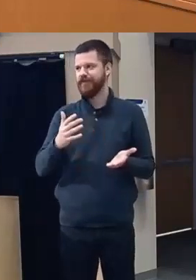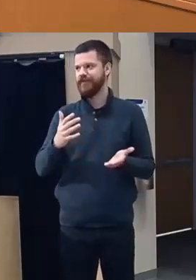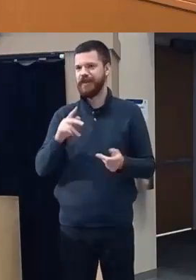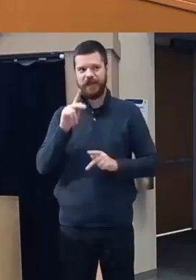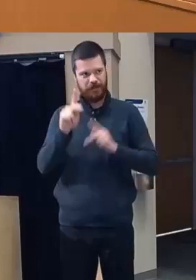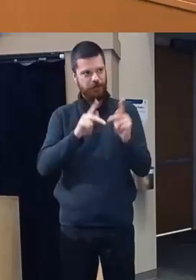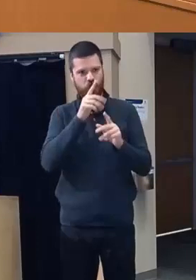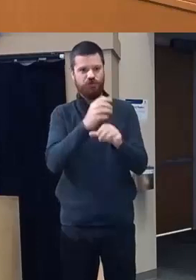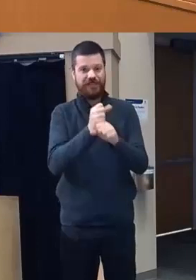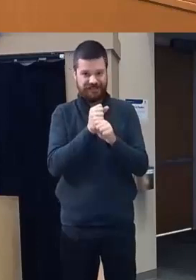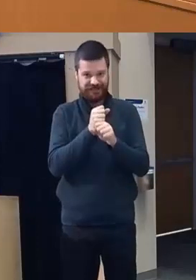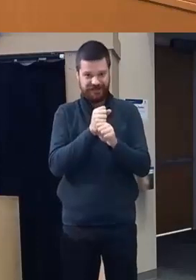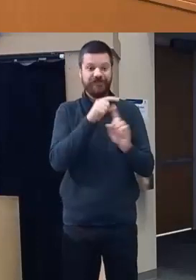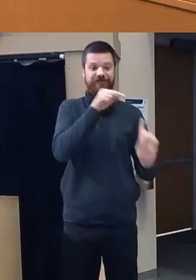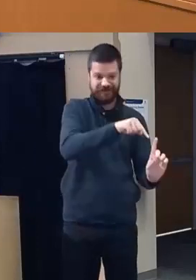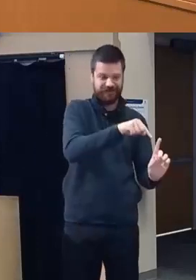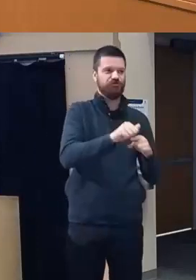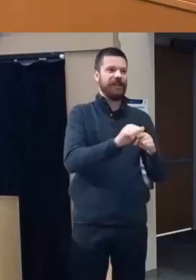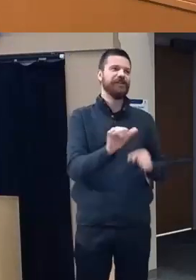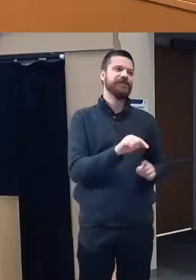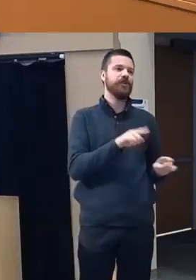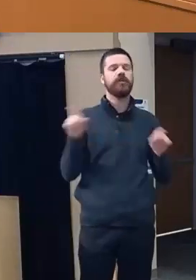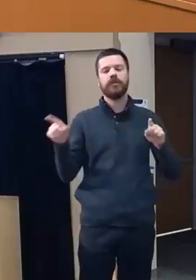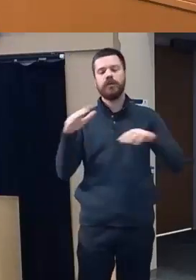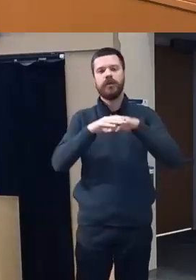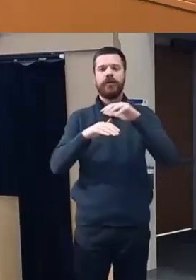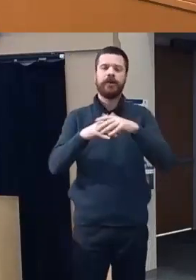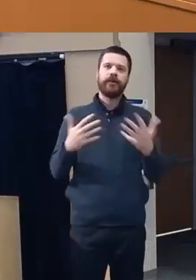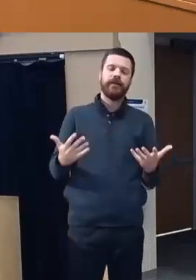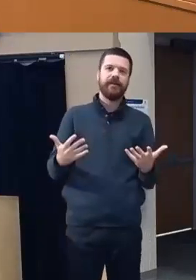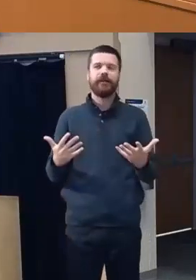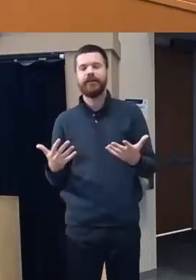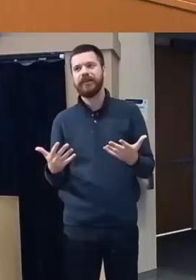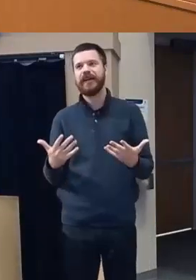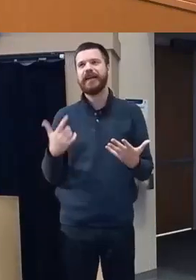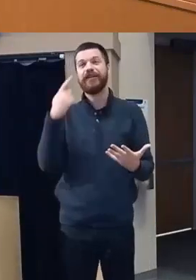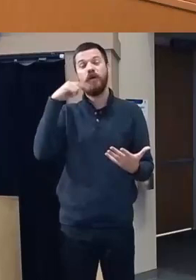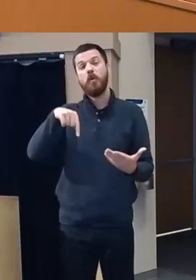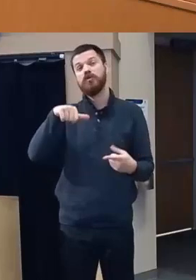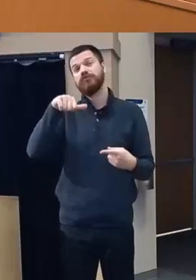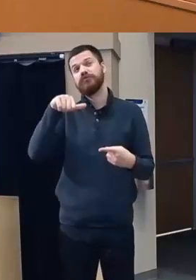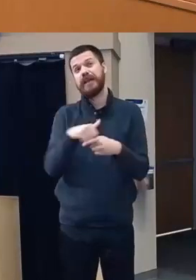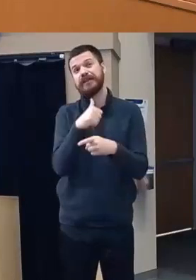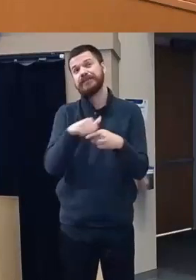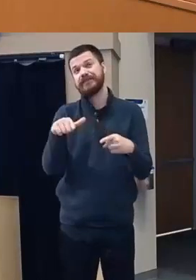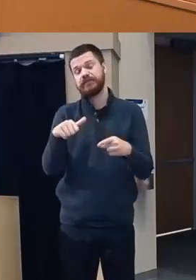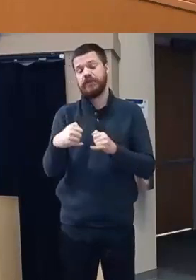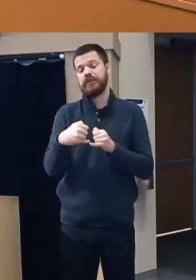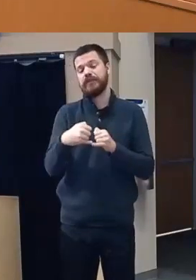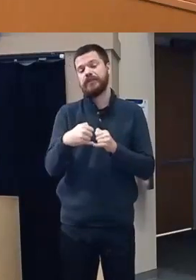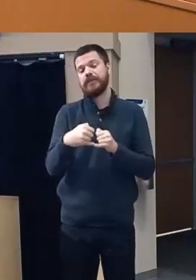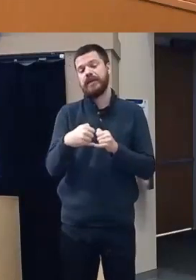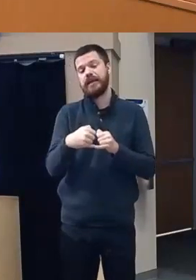addiction psychiatry training. So in practice, the lines tend